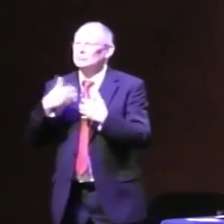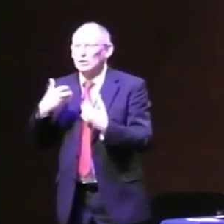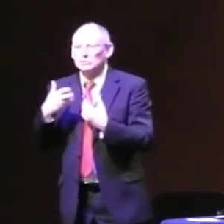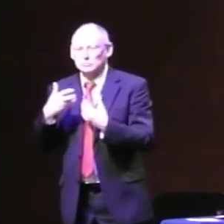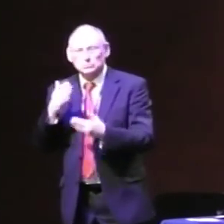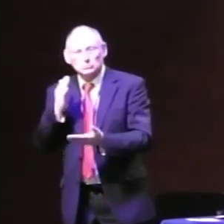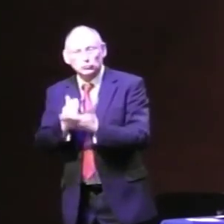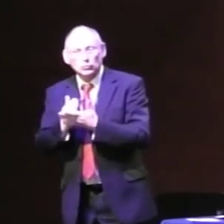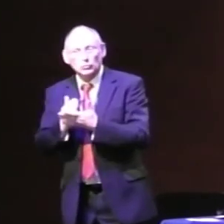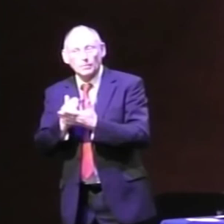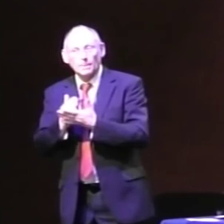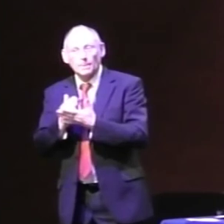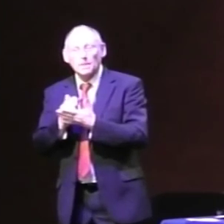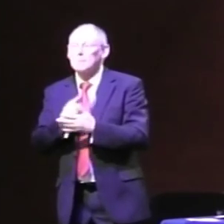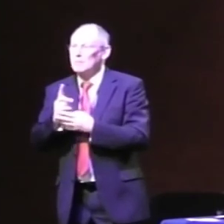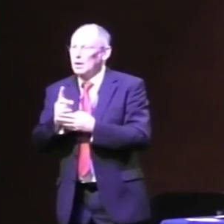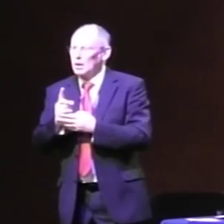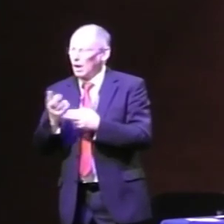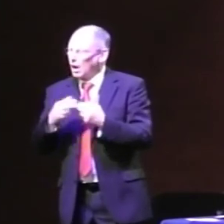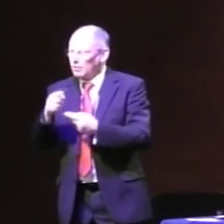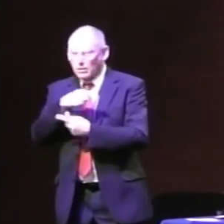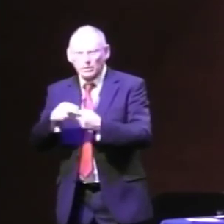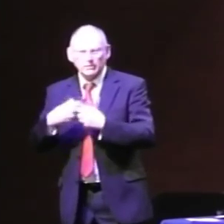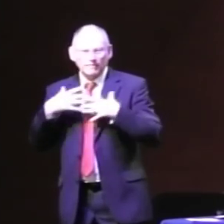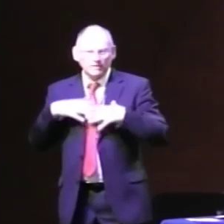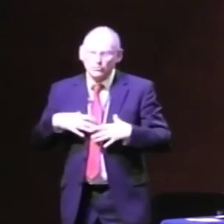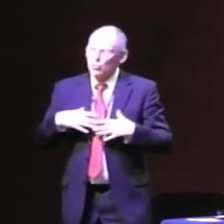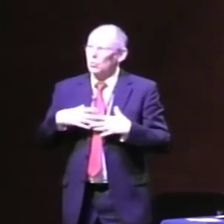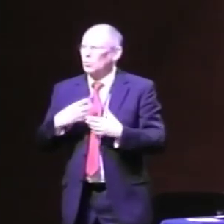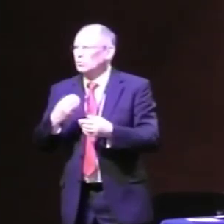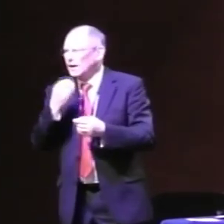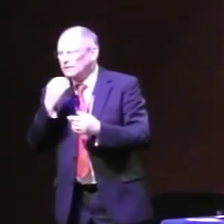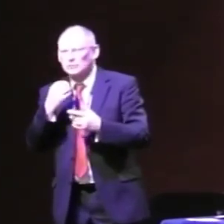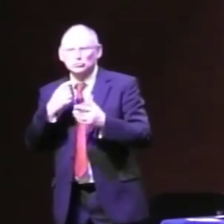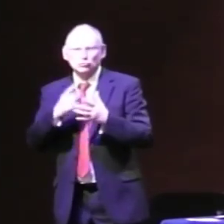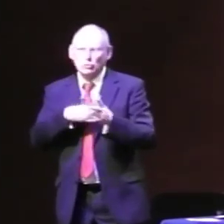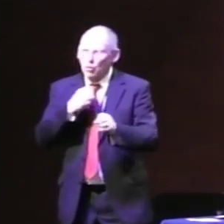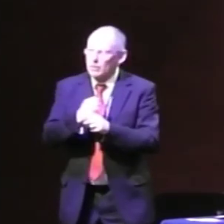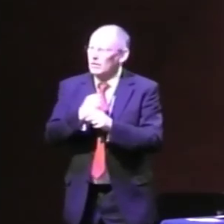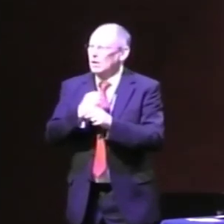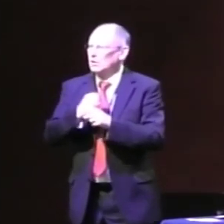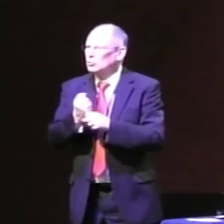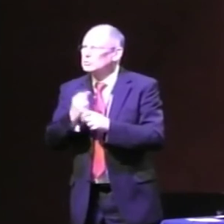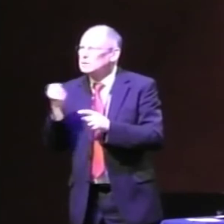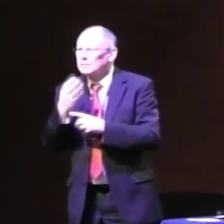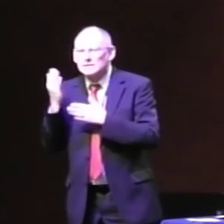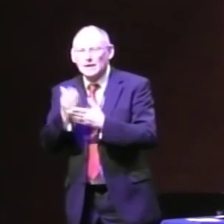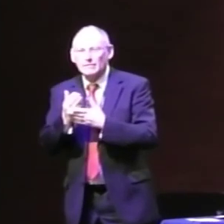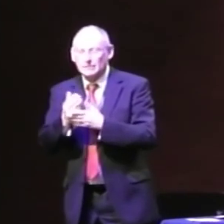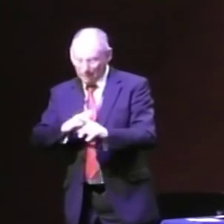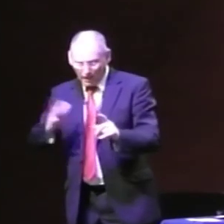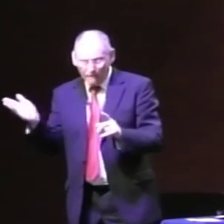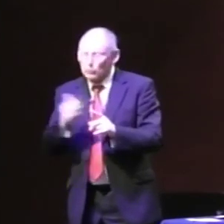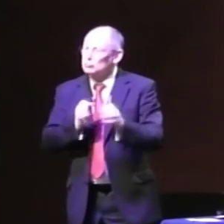are overstretched. But what about everyone else? The physios, the dietitians, the podiatrists, the radiographers, the Scottish Ambulance Service. Everyone is